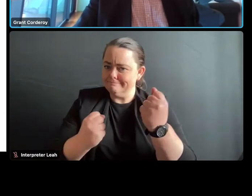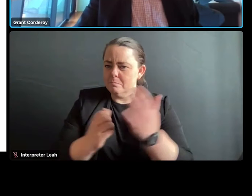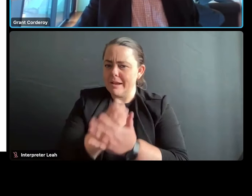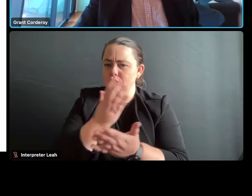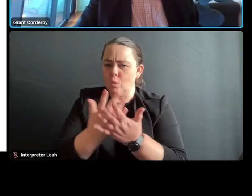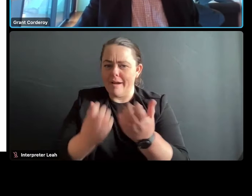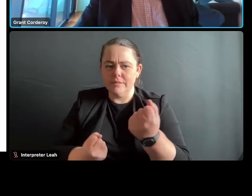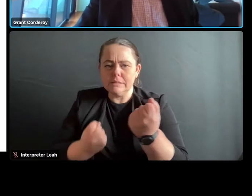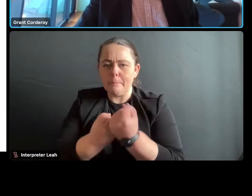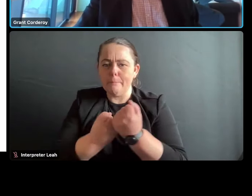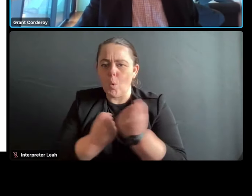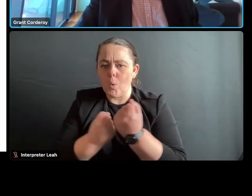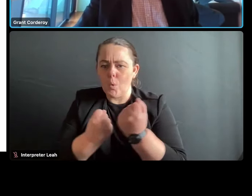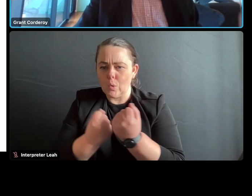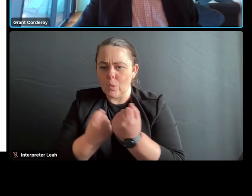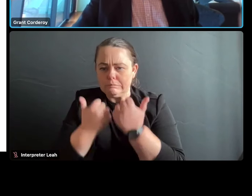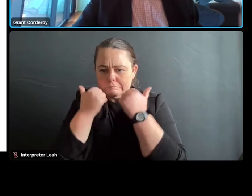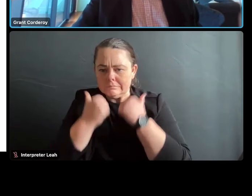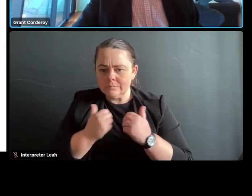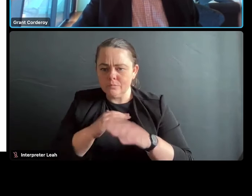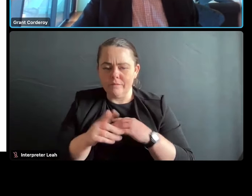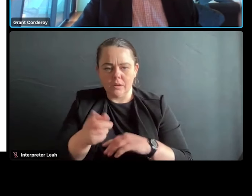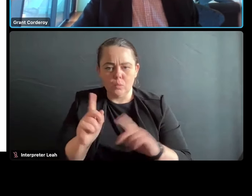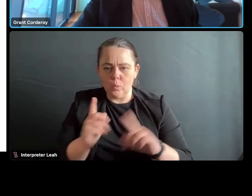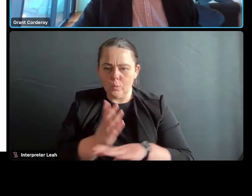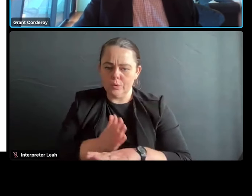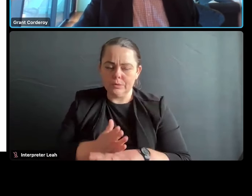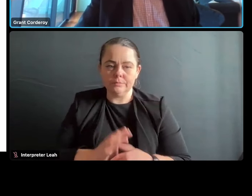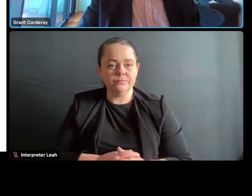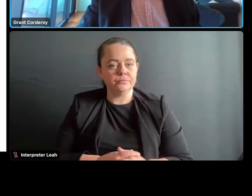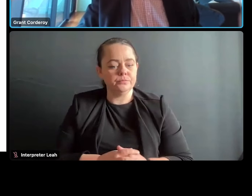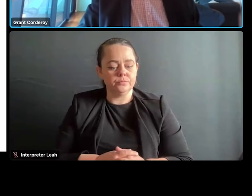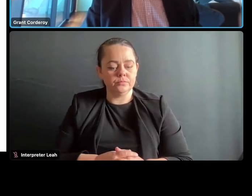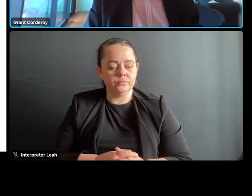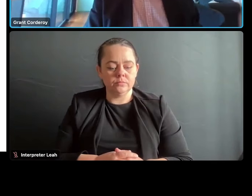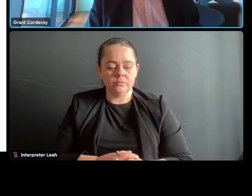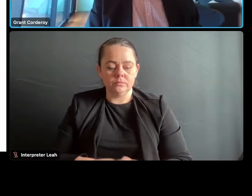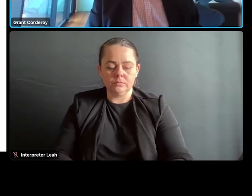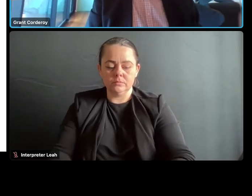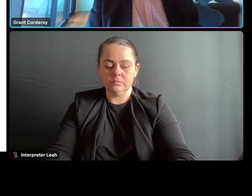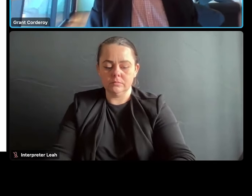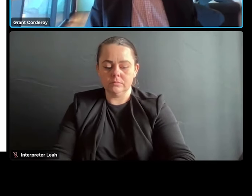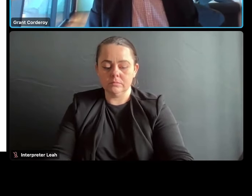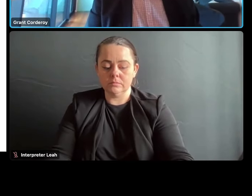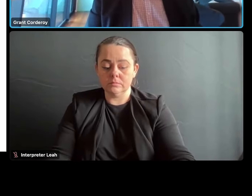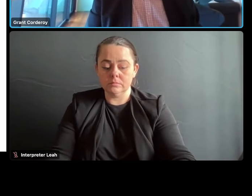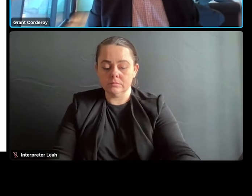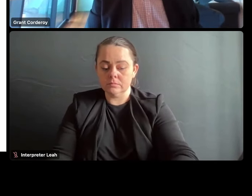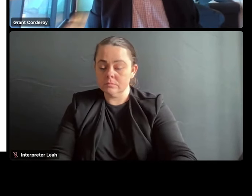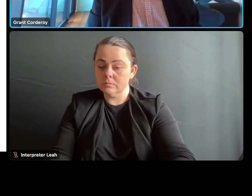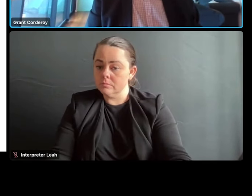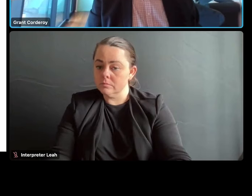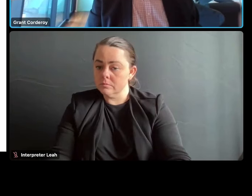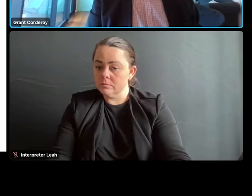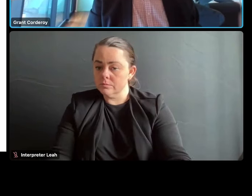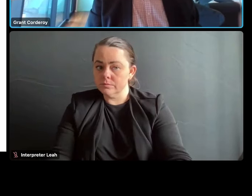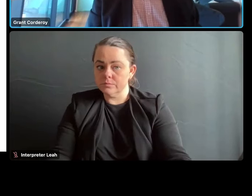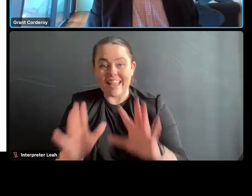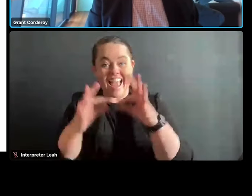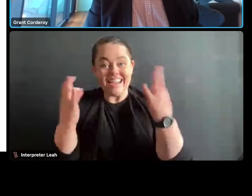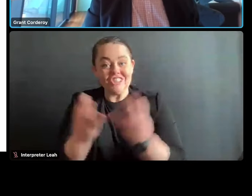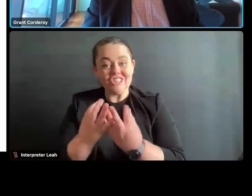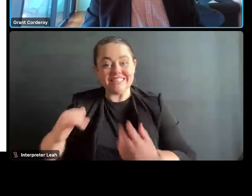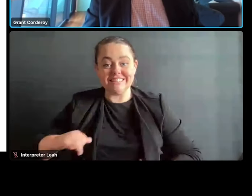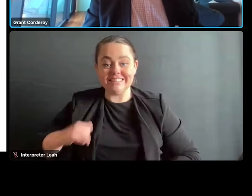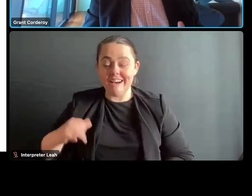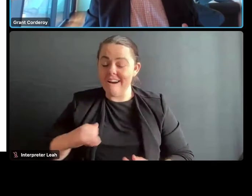Now, if we just go to the next slide, thank you. And again, agency staff. And again, the department